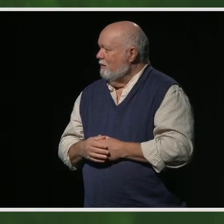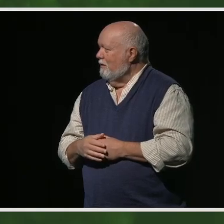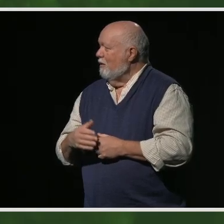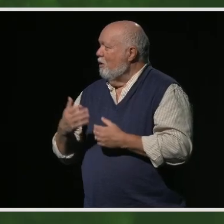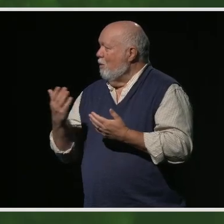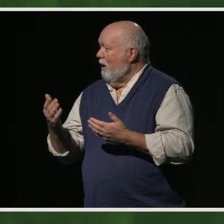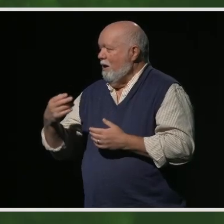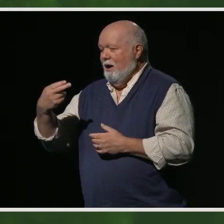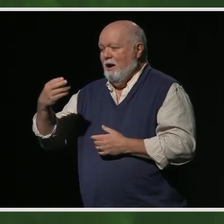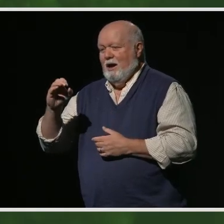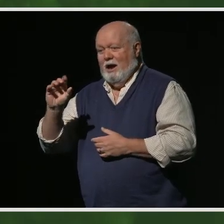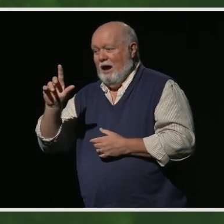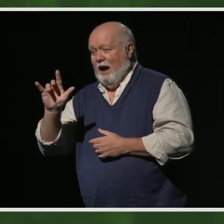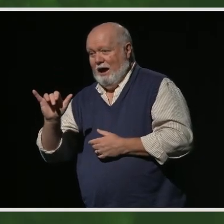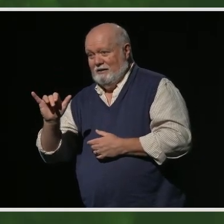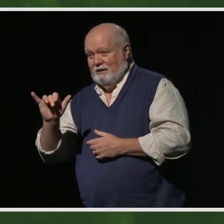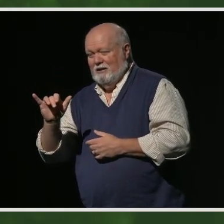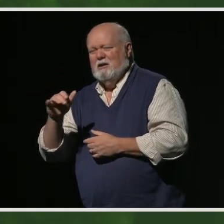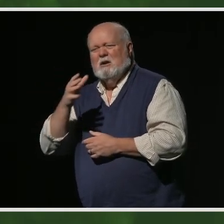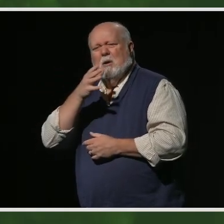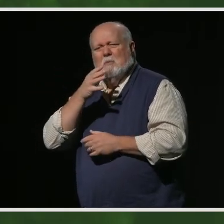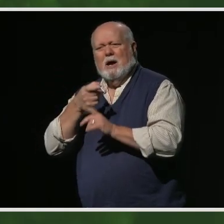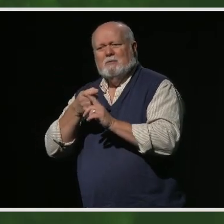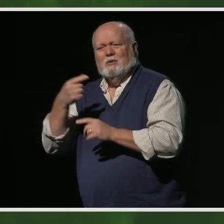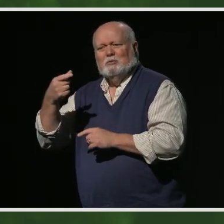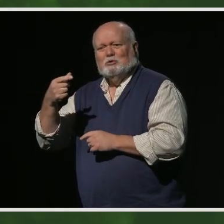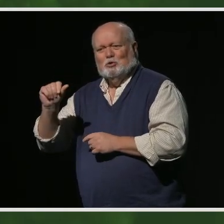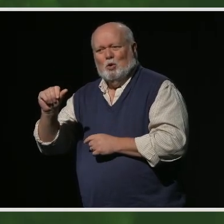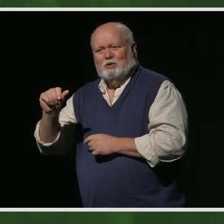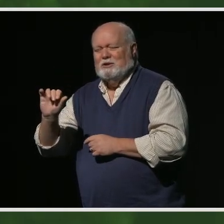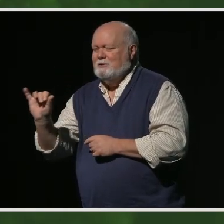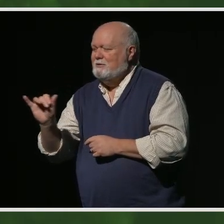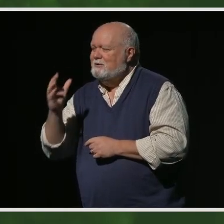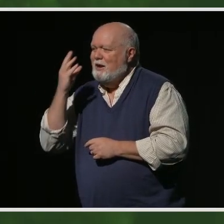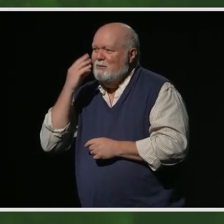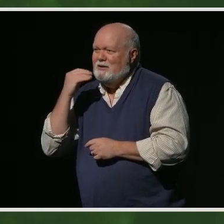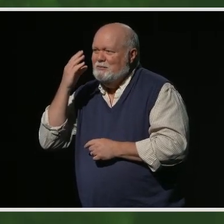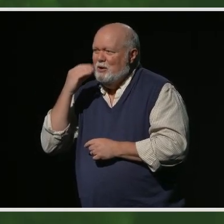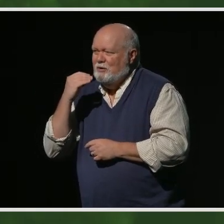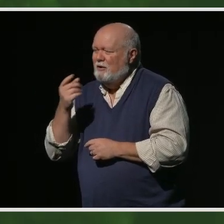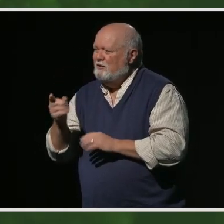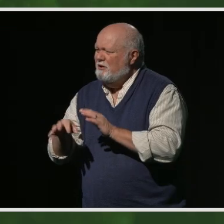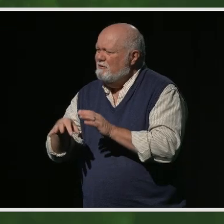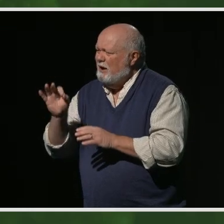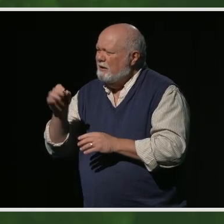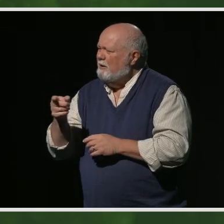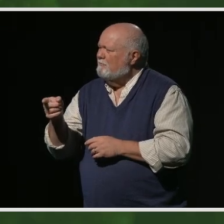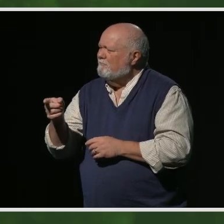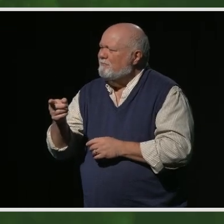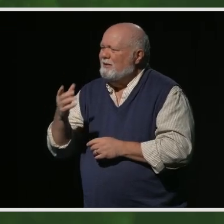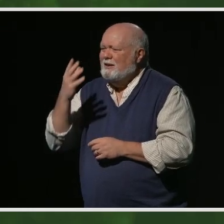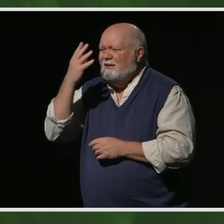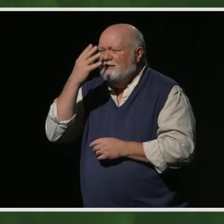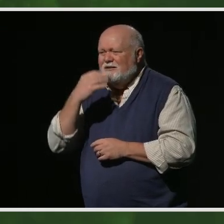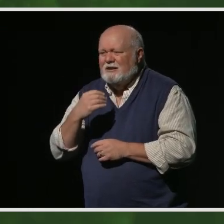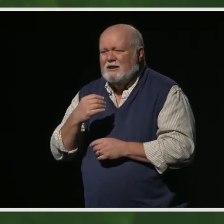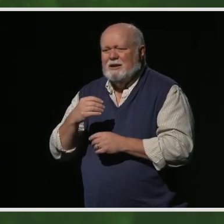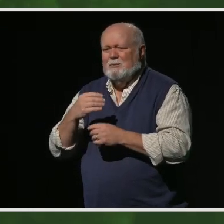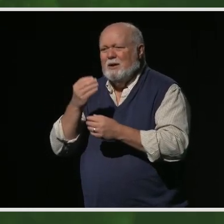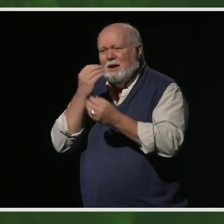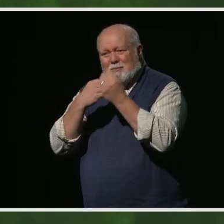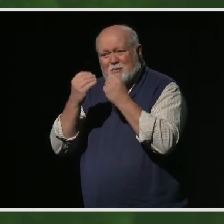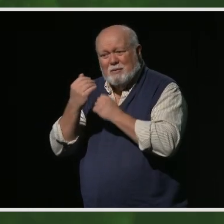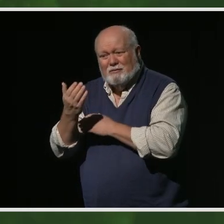experience. Her daughter has celiac disease and low iron, and finding a quick and nutritious breakfast was almost